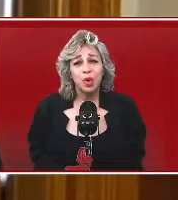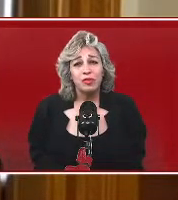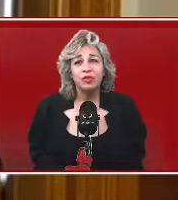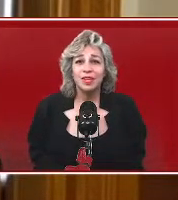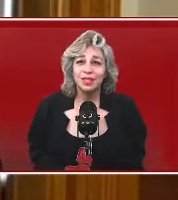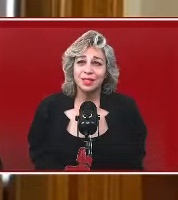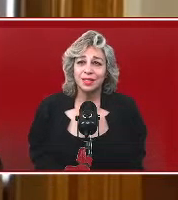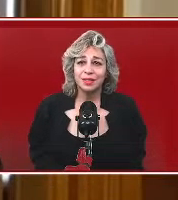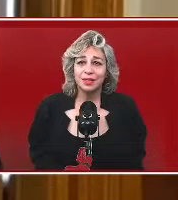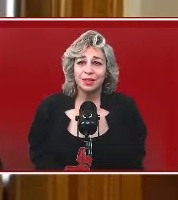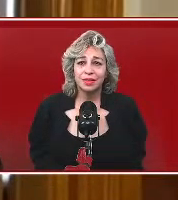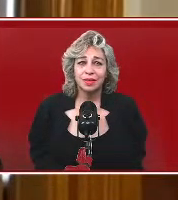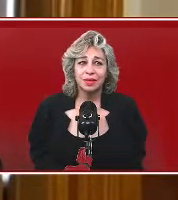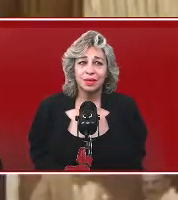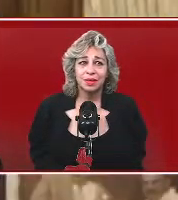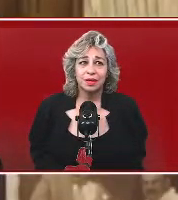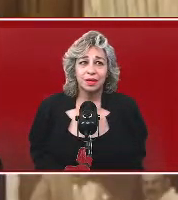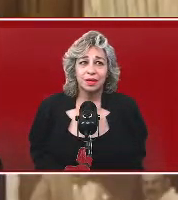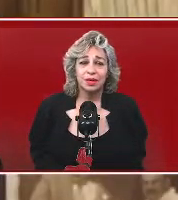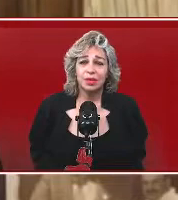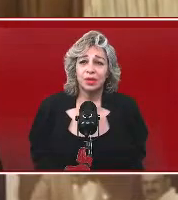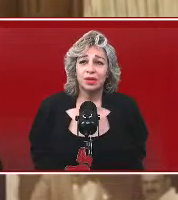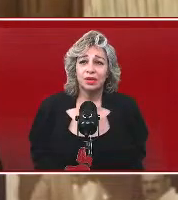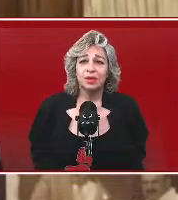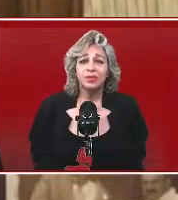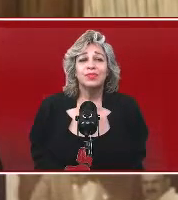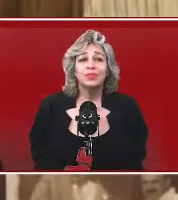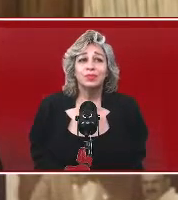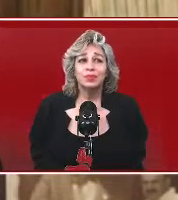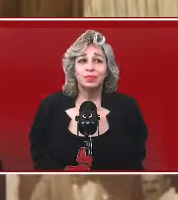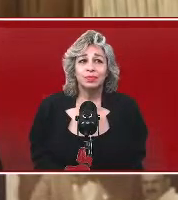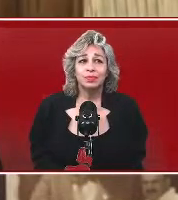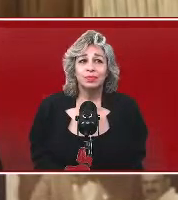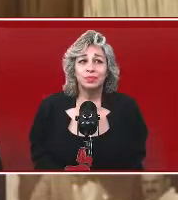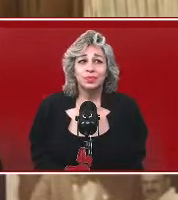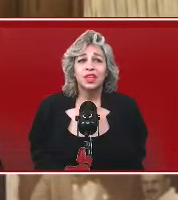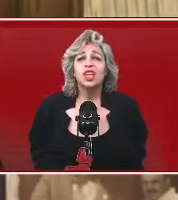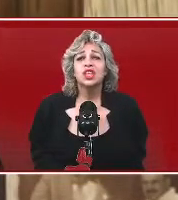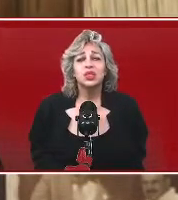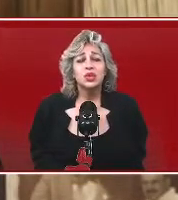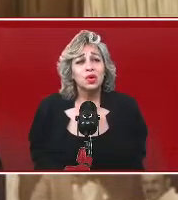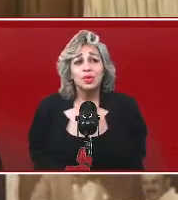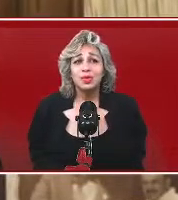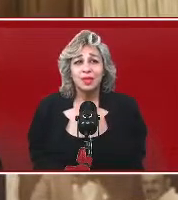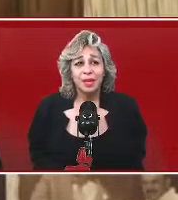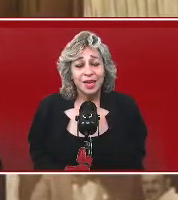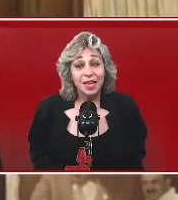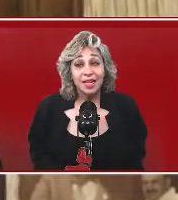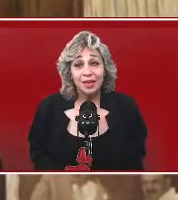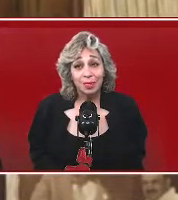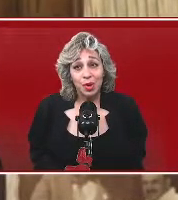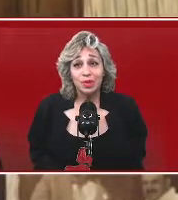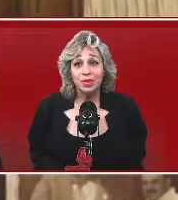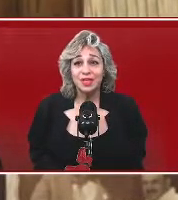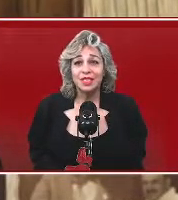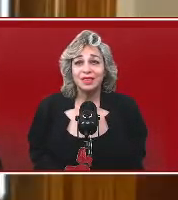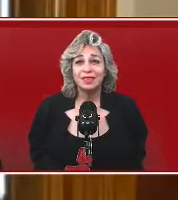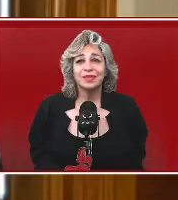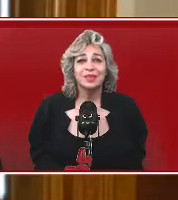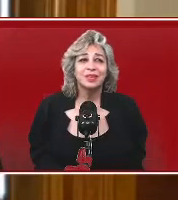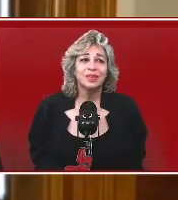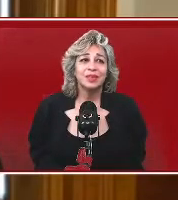give preference a quien más lo necesita. to those that need it the